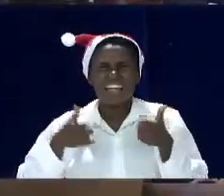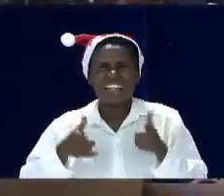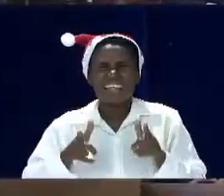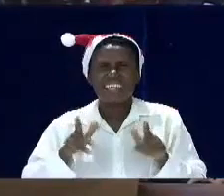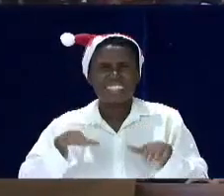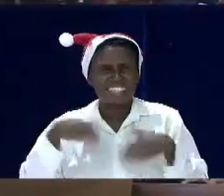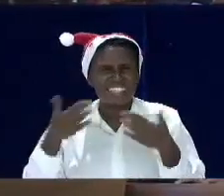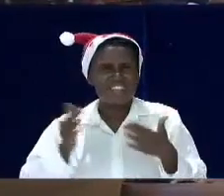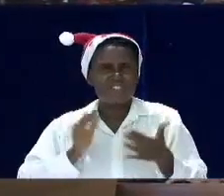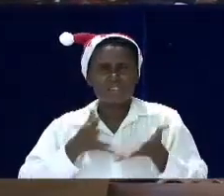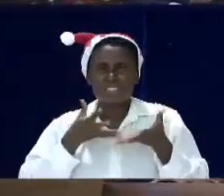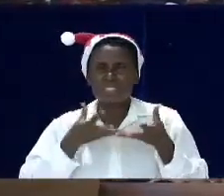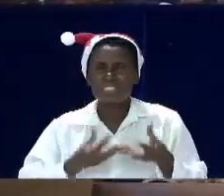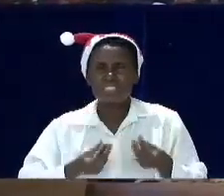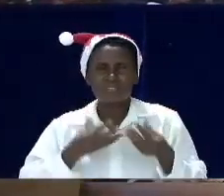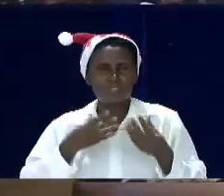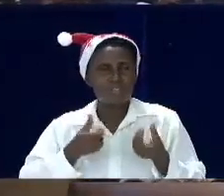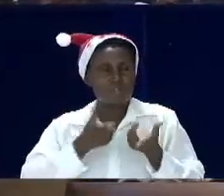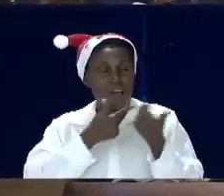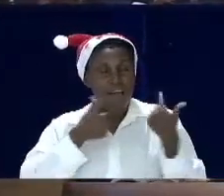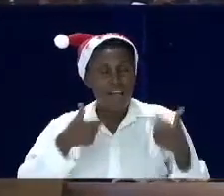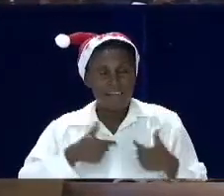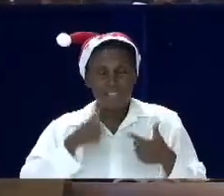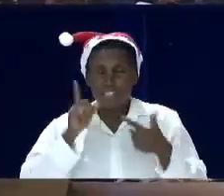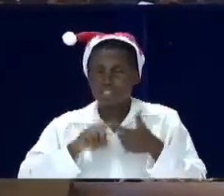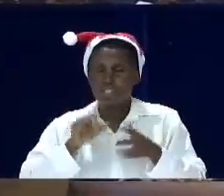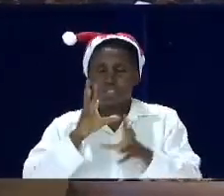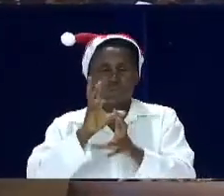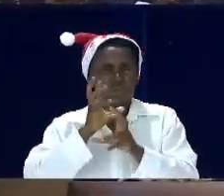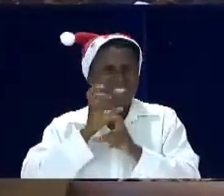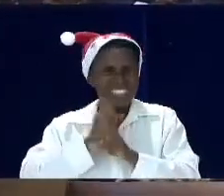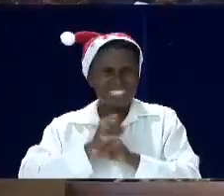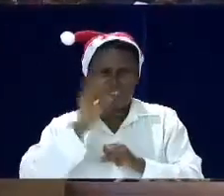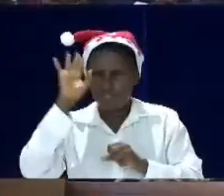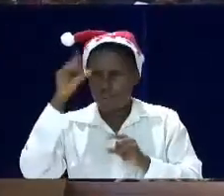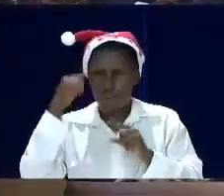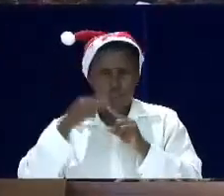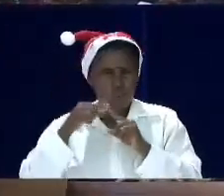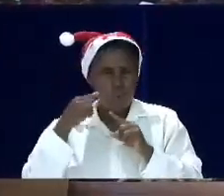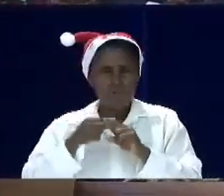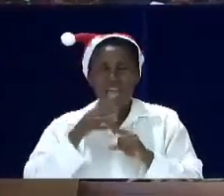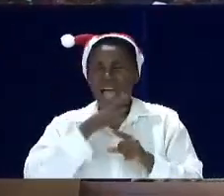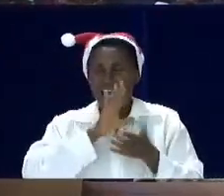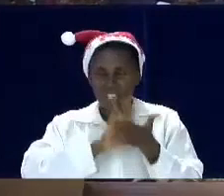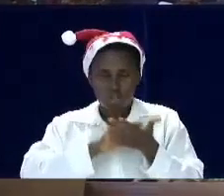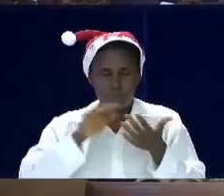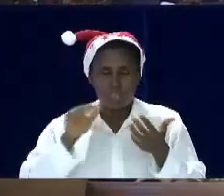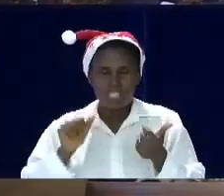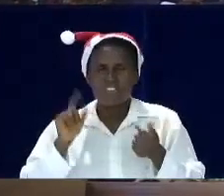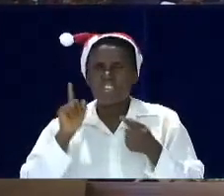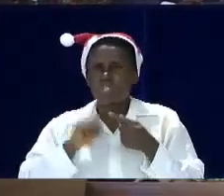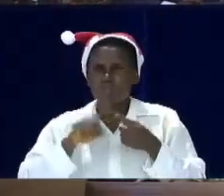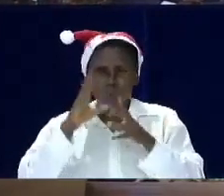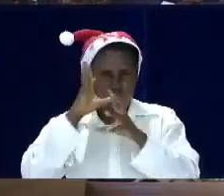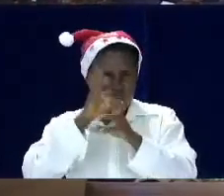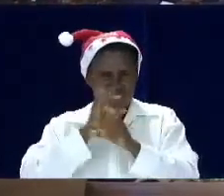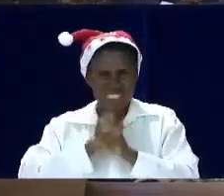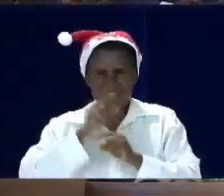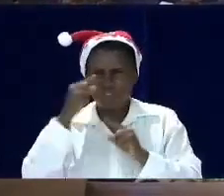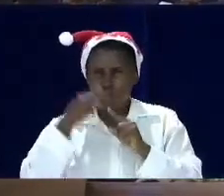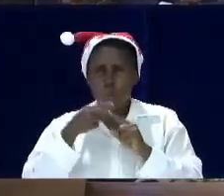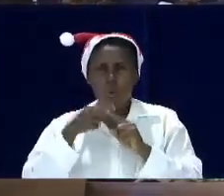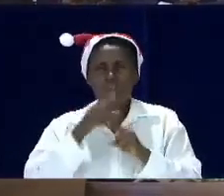of heart to receive your word and to believe, to receive your word and to obey.